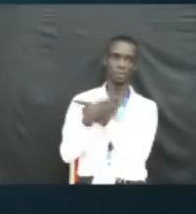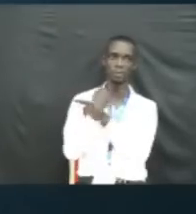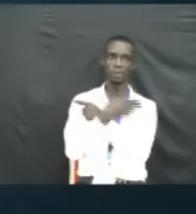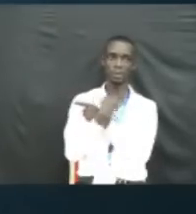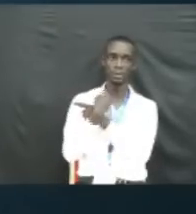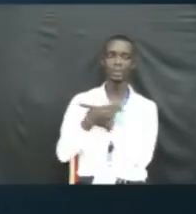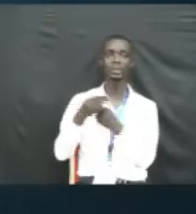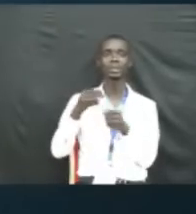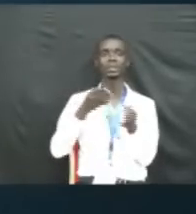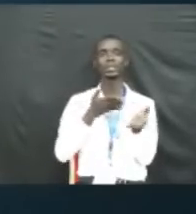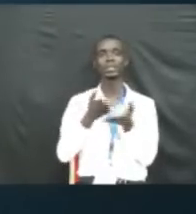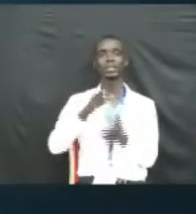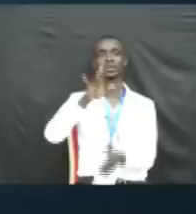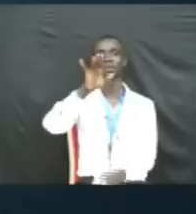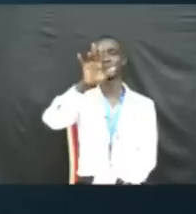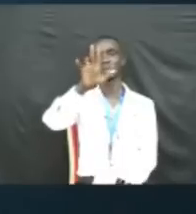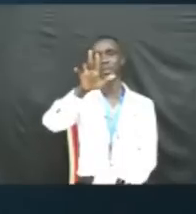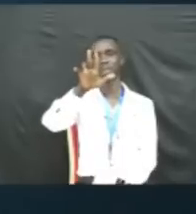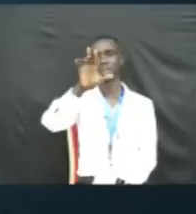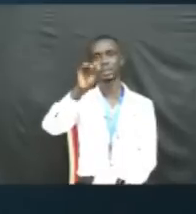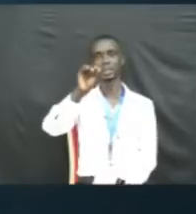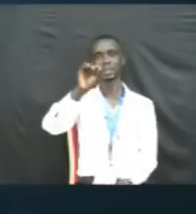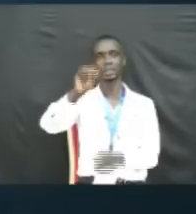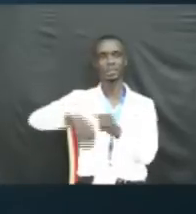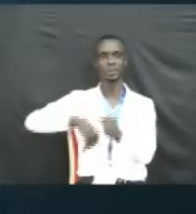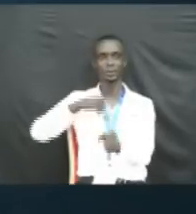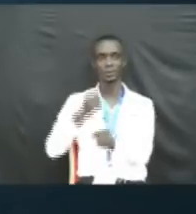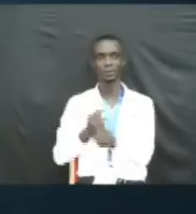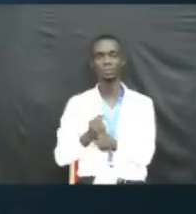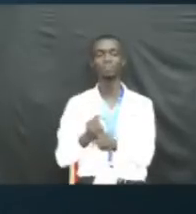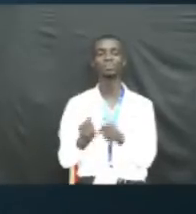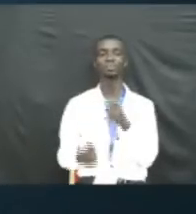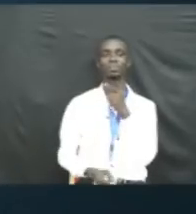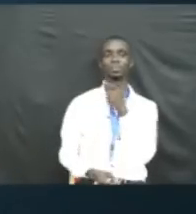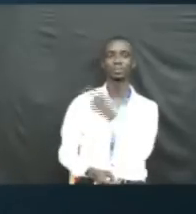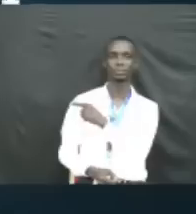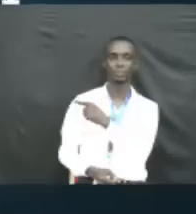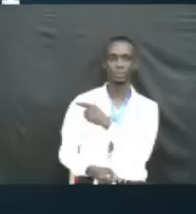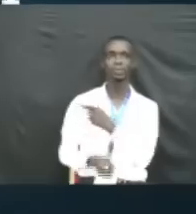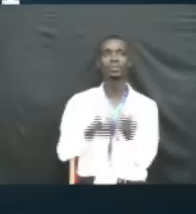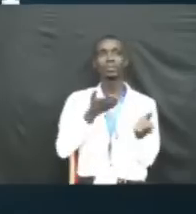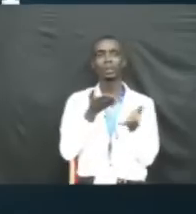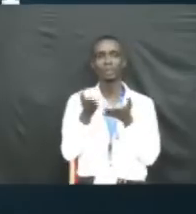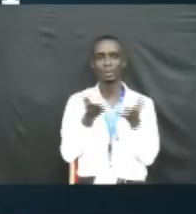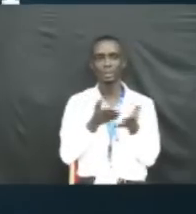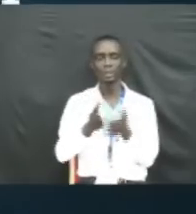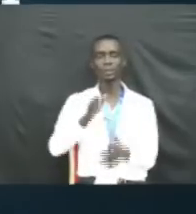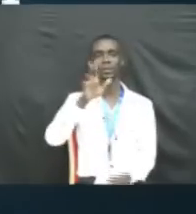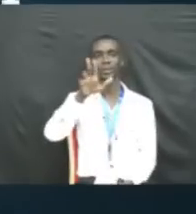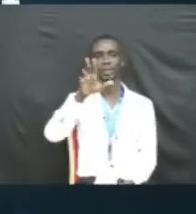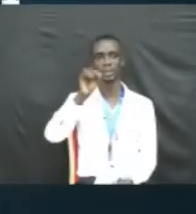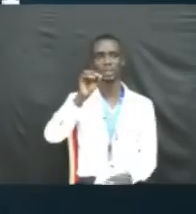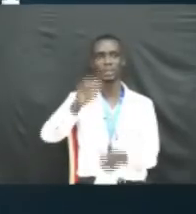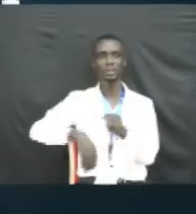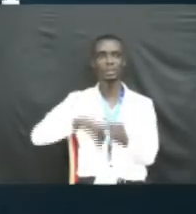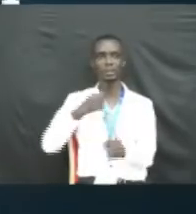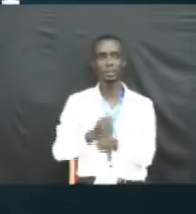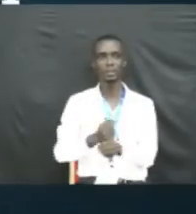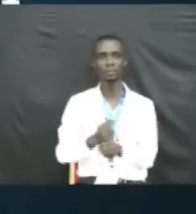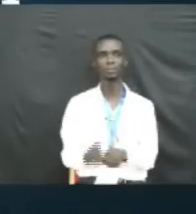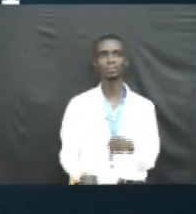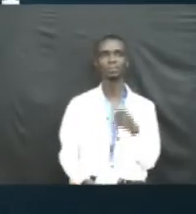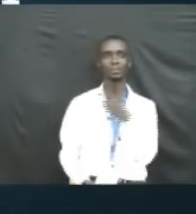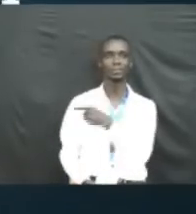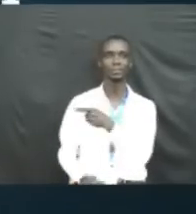Pastor Emmanuel K. Ofi, he also served for 30 years. Pastor Benjamin Wu